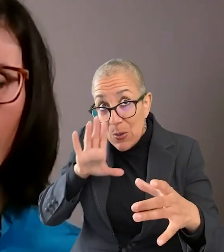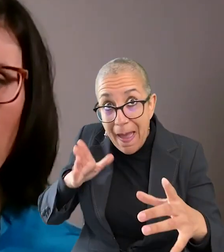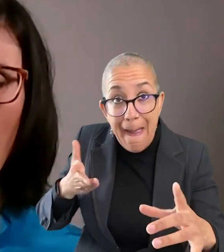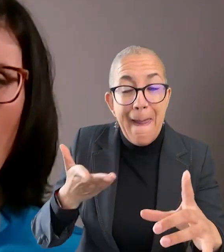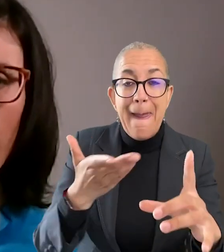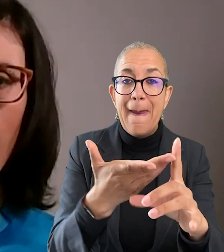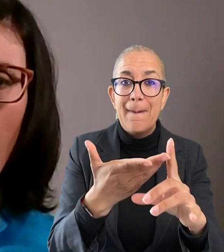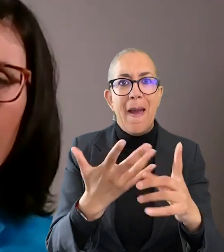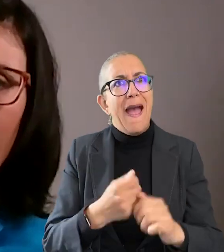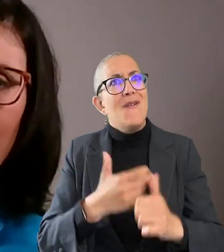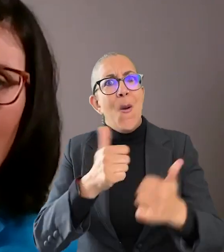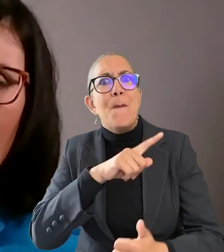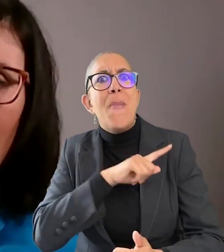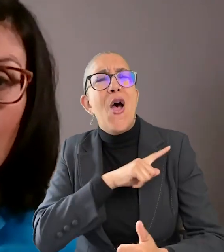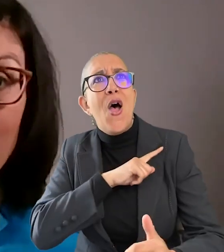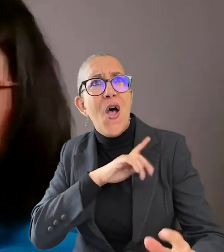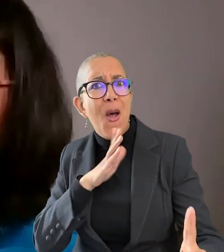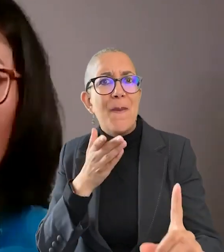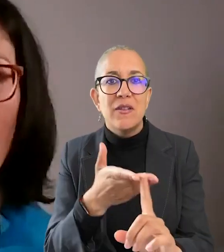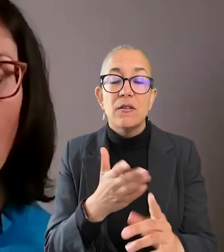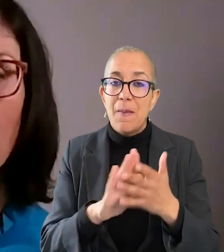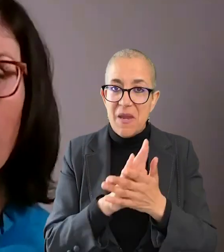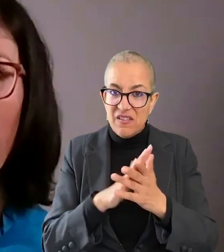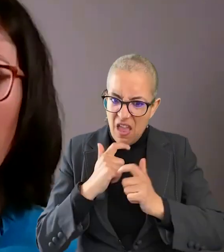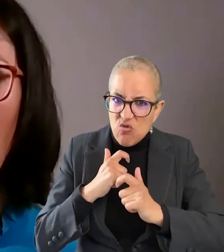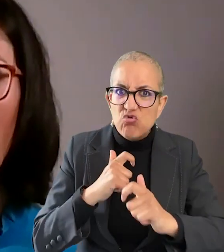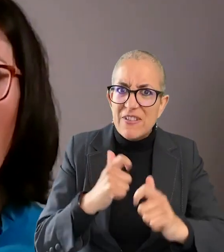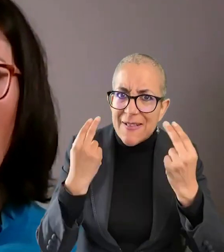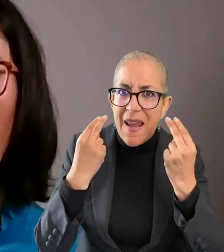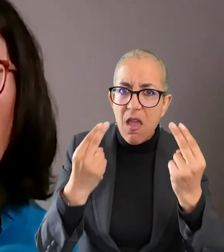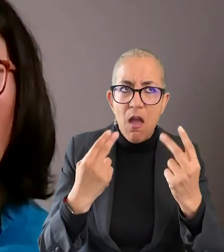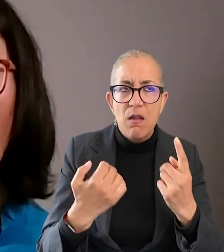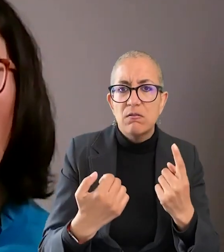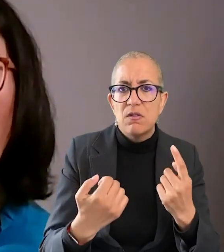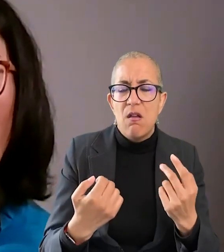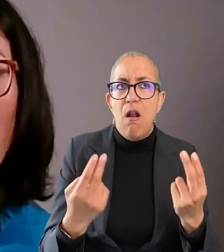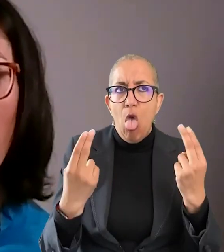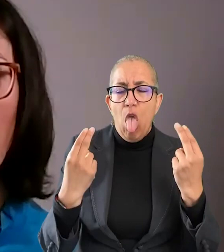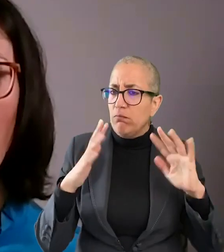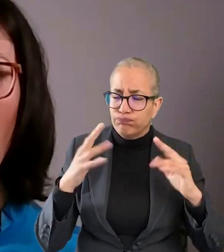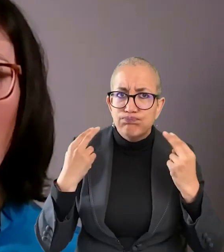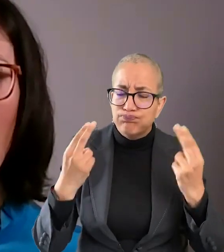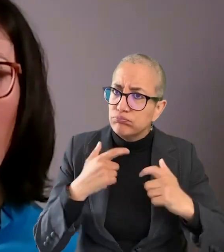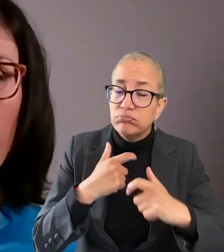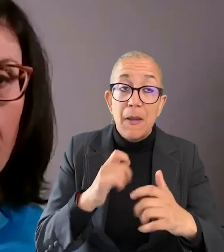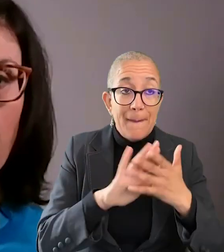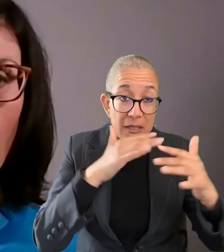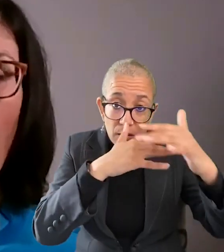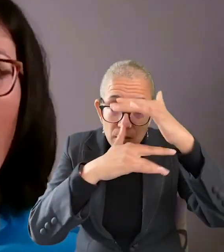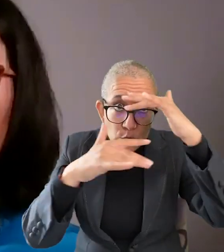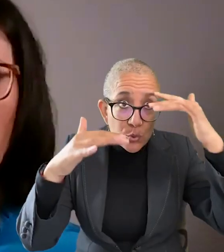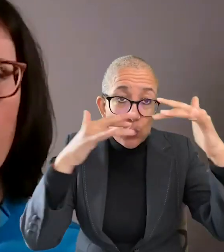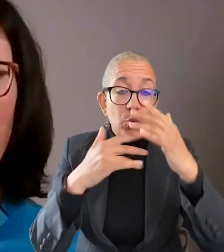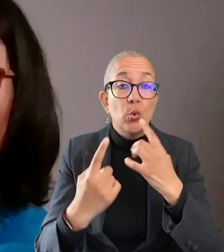of purpose, then that makes them resilient to knocks. It makes them much more attuned to each other. And it means